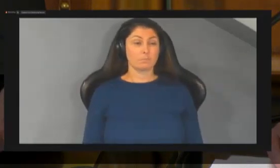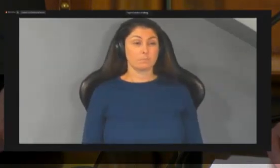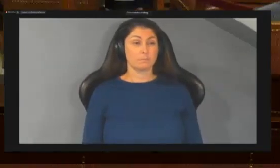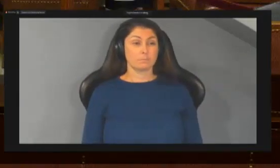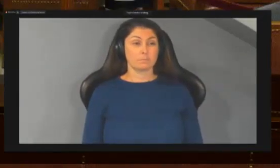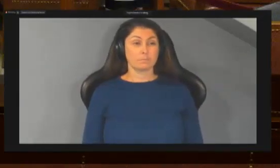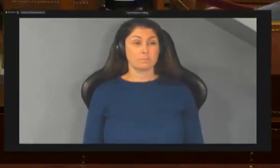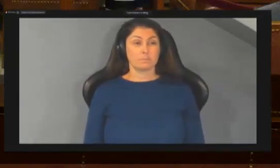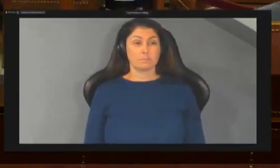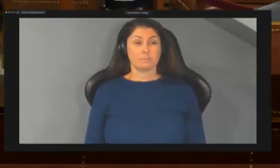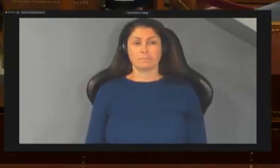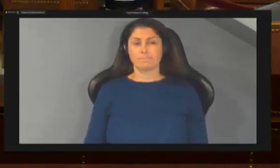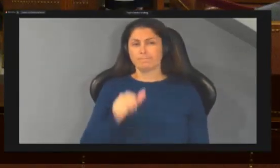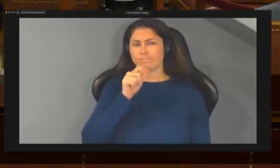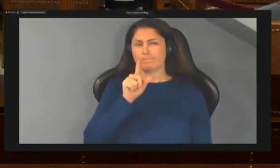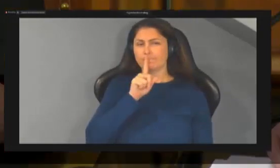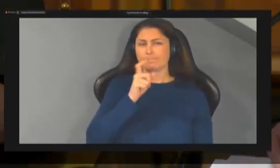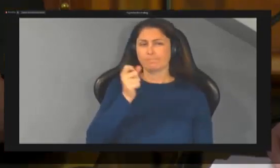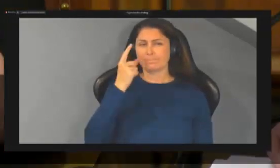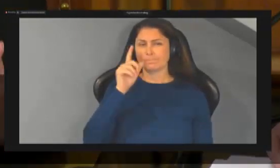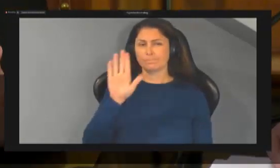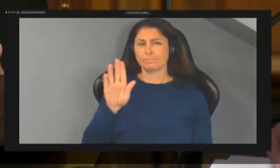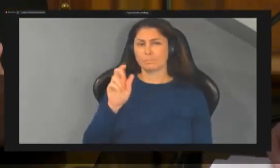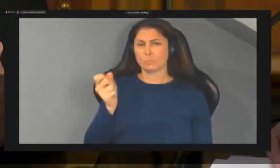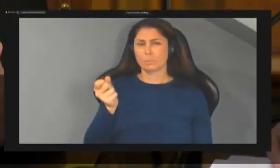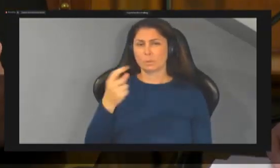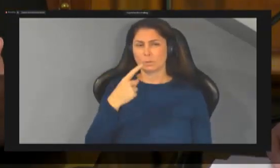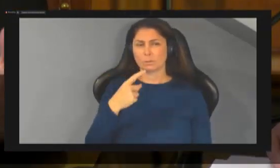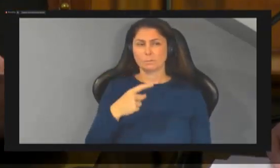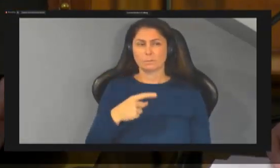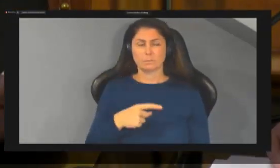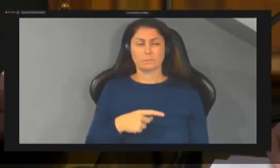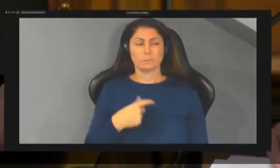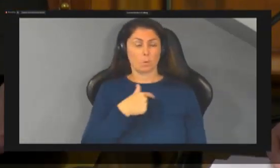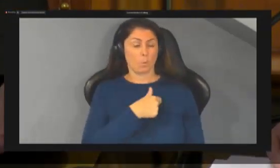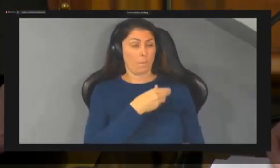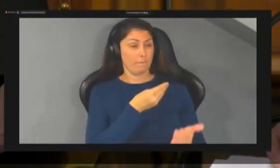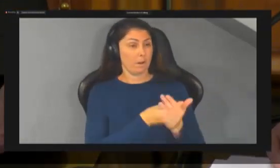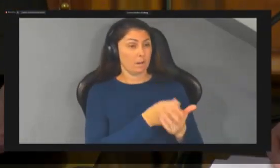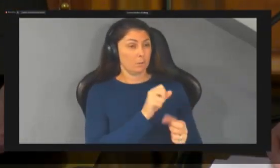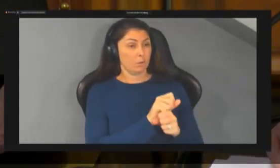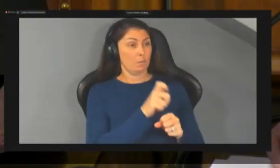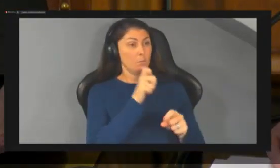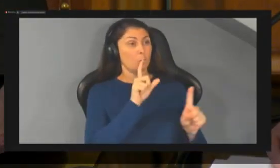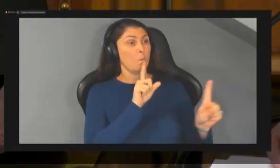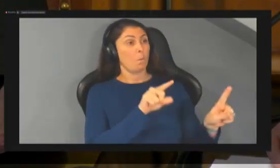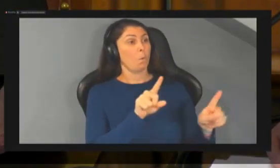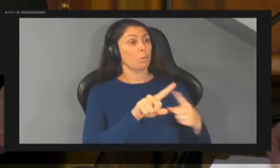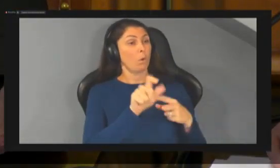I'm not sure I understand your question. So we're funding jobs that report to other people.